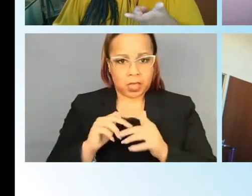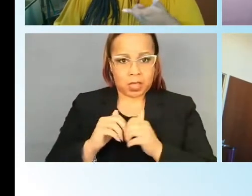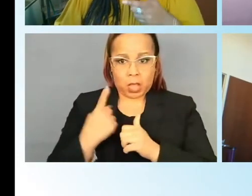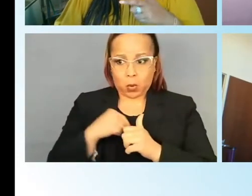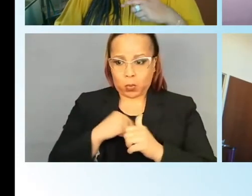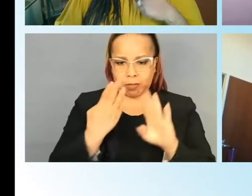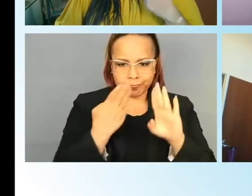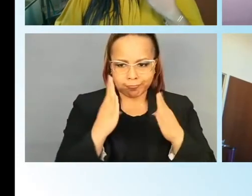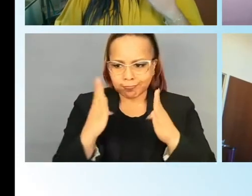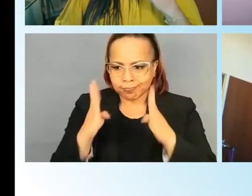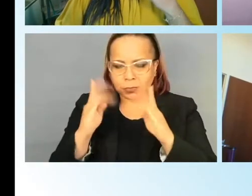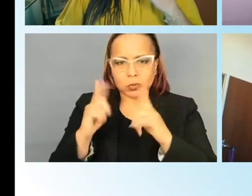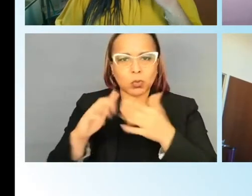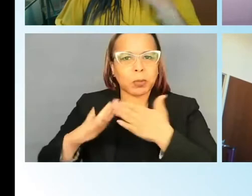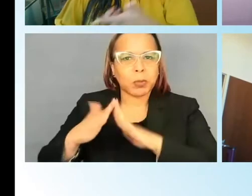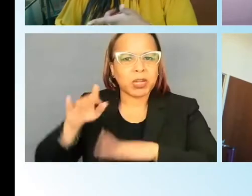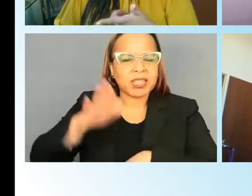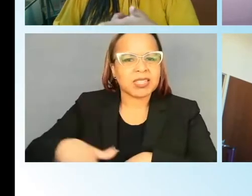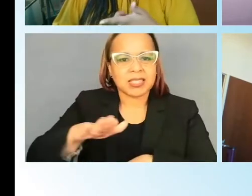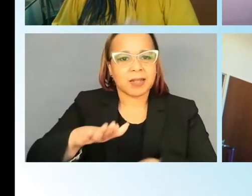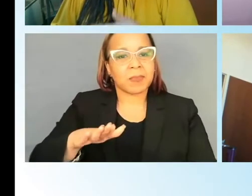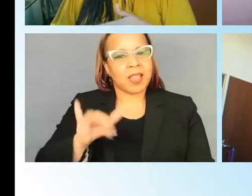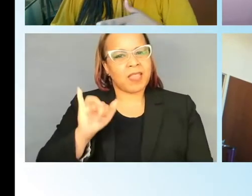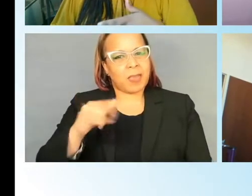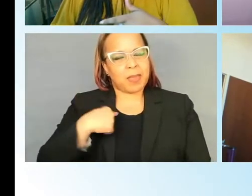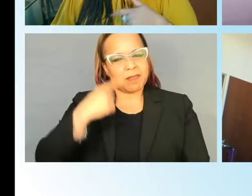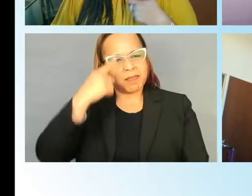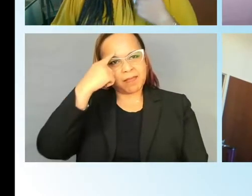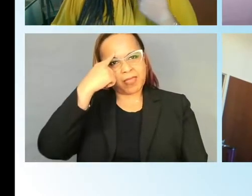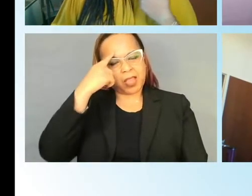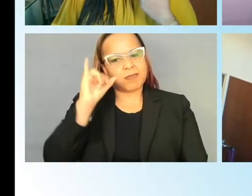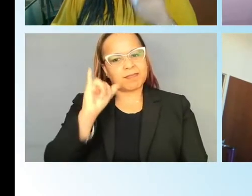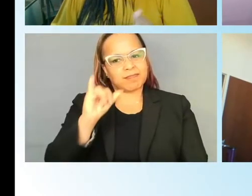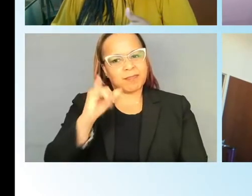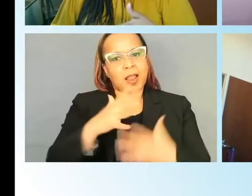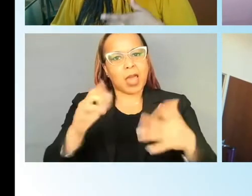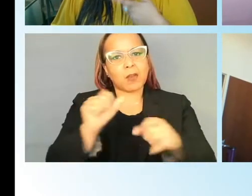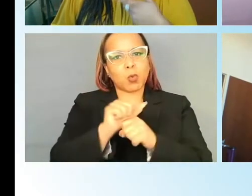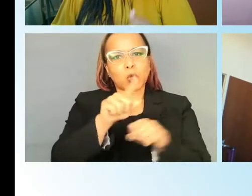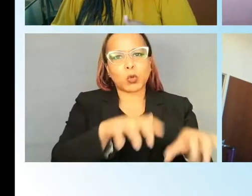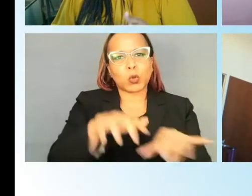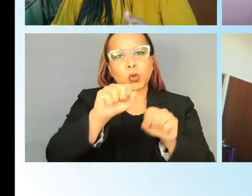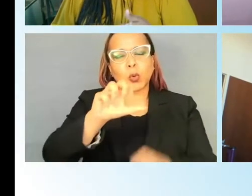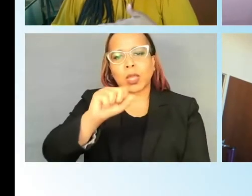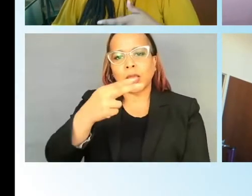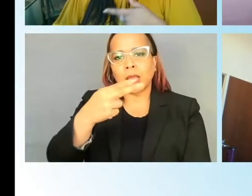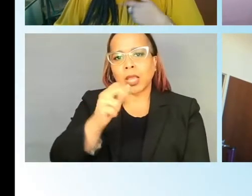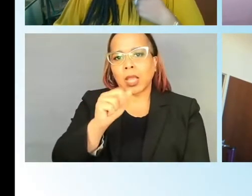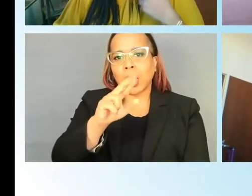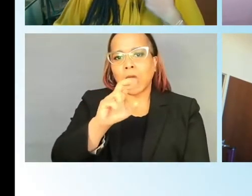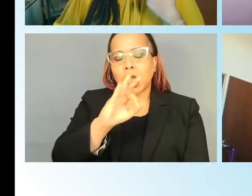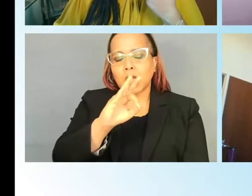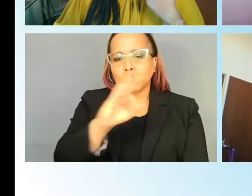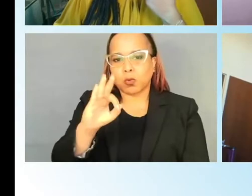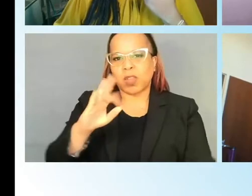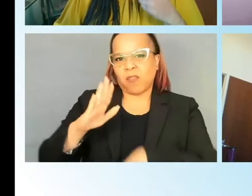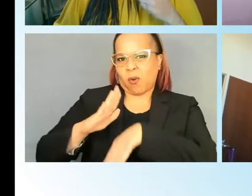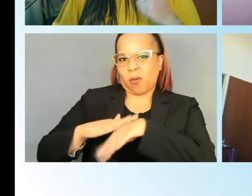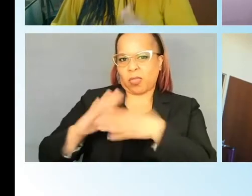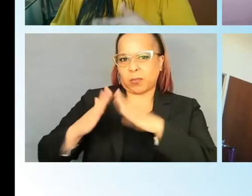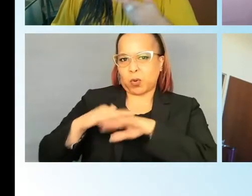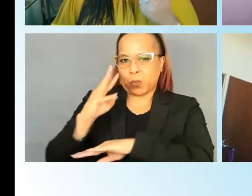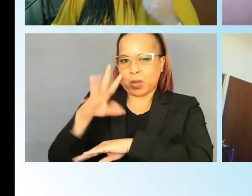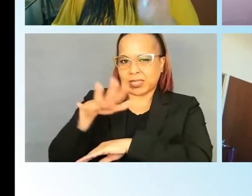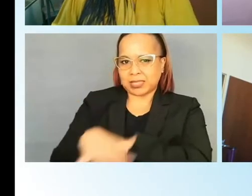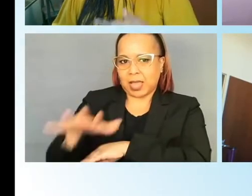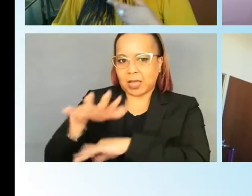community? And so that makes me think of a lot of the work that you're doing, Sharif, and in community, particularly on the west side, related